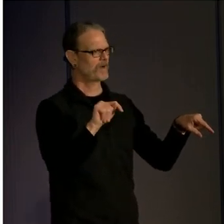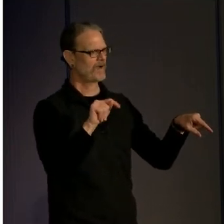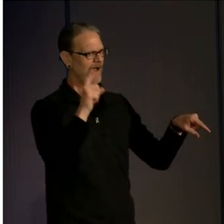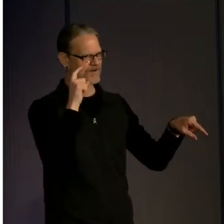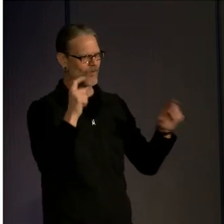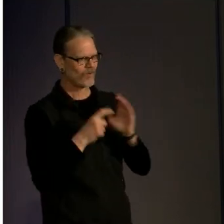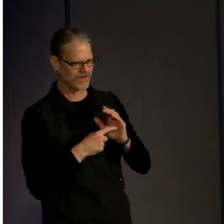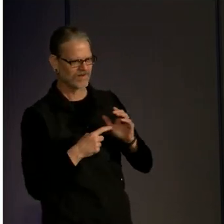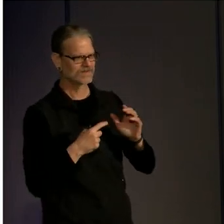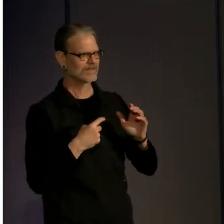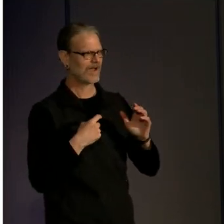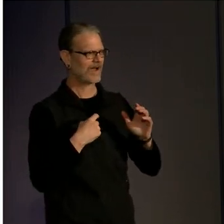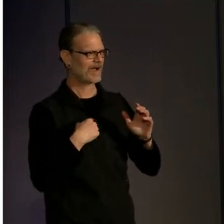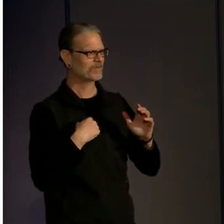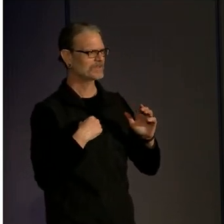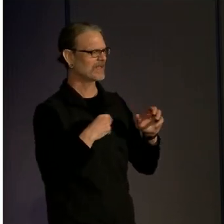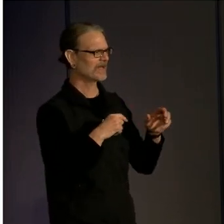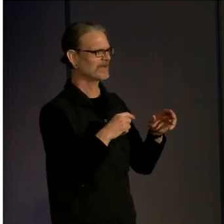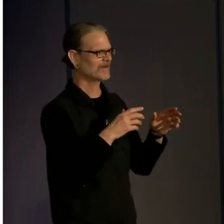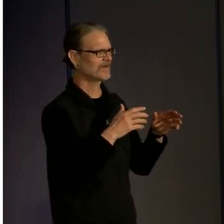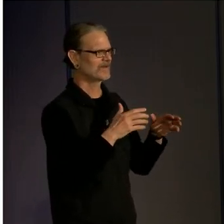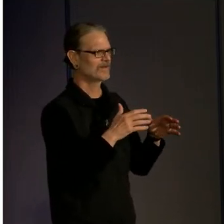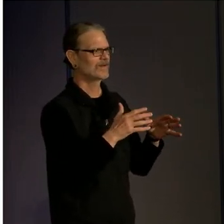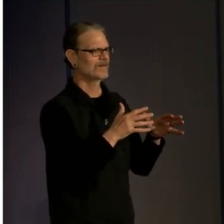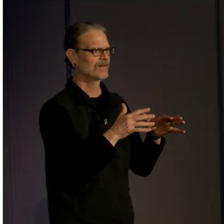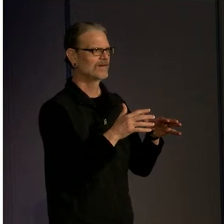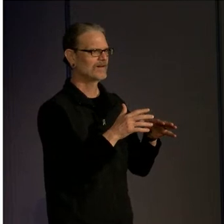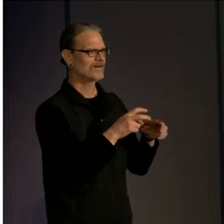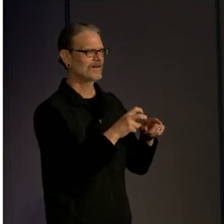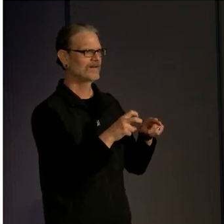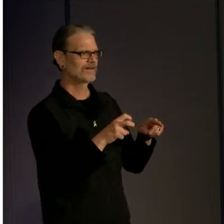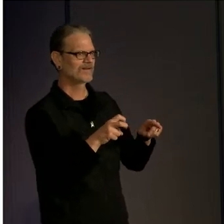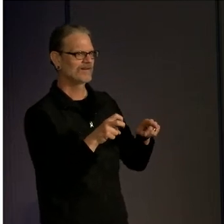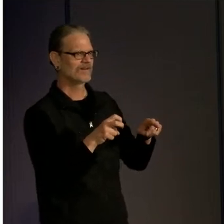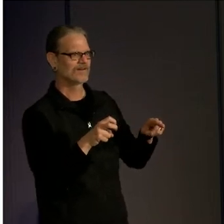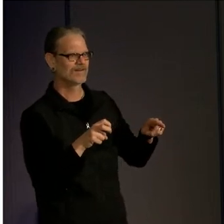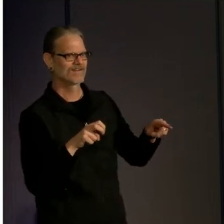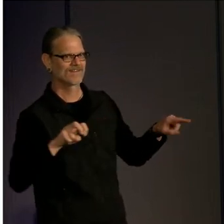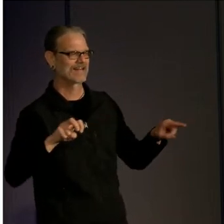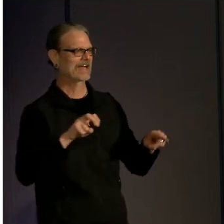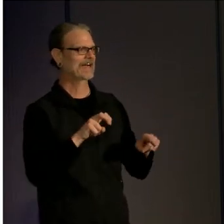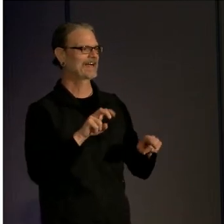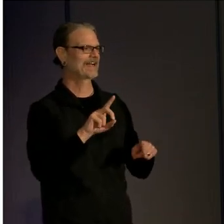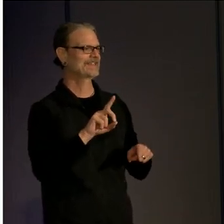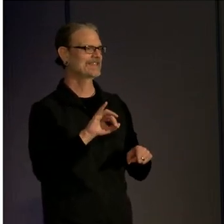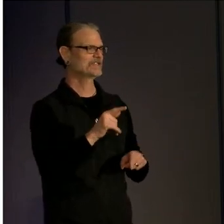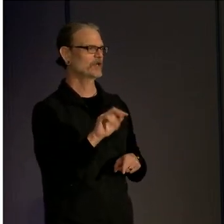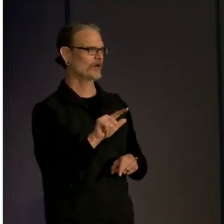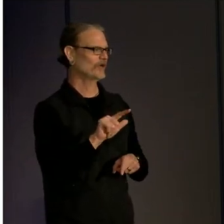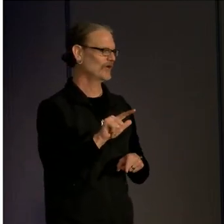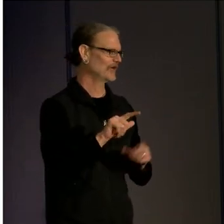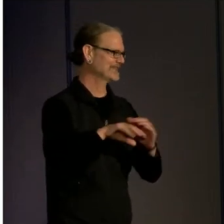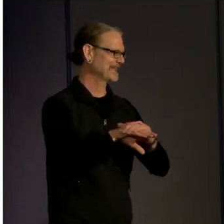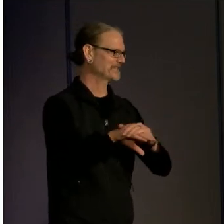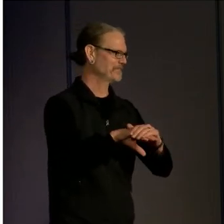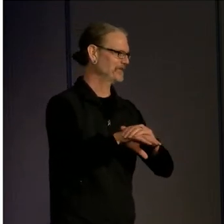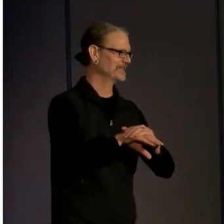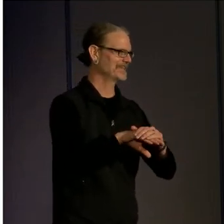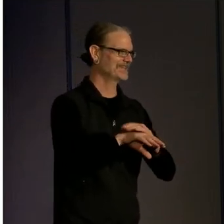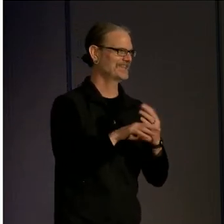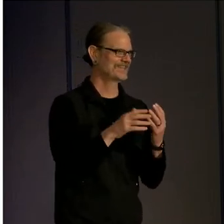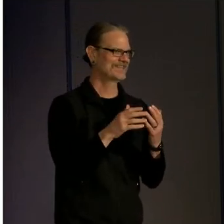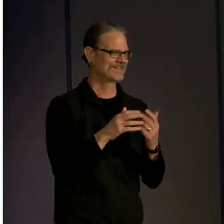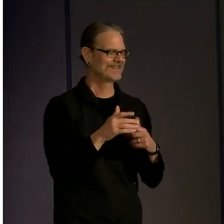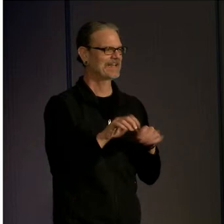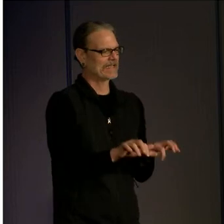more more moving into the digital accessibility stuff. The things Ted just talked about, the